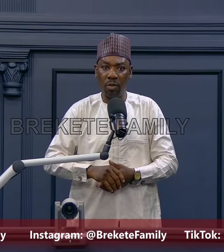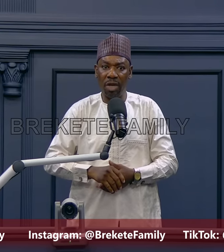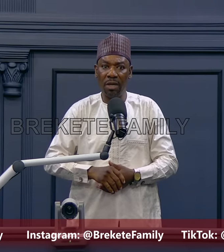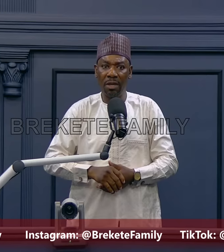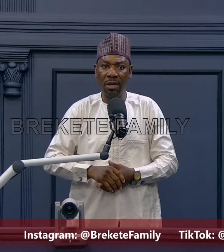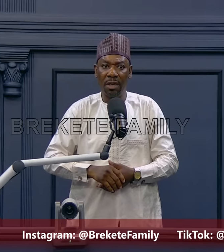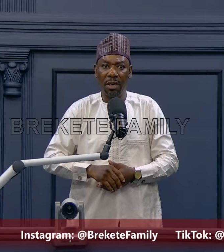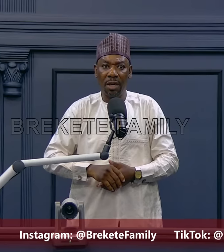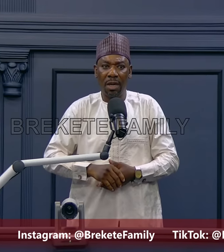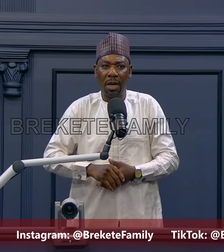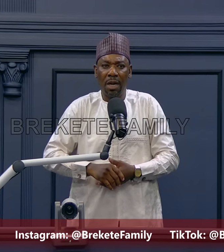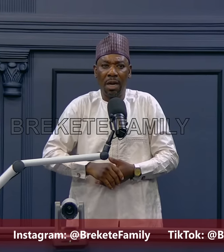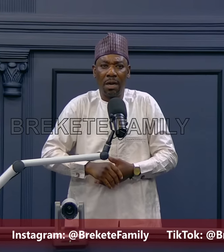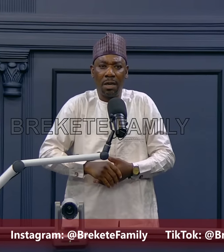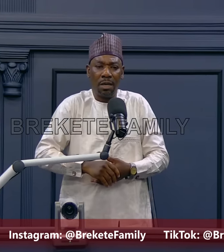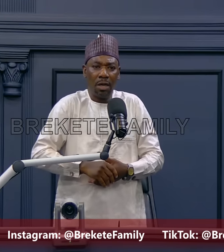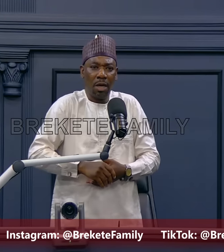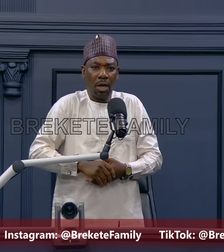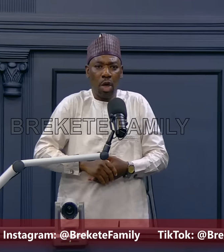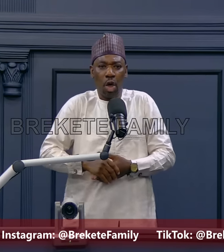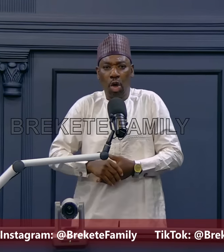lady way